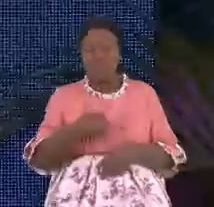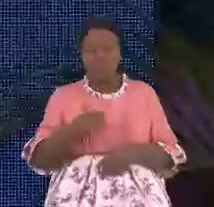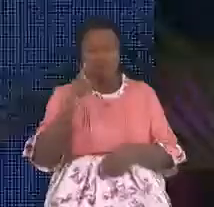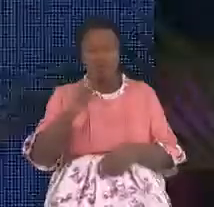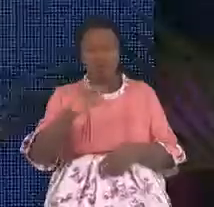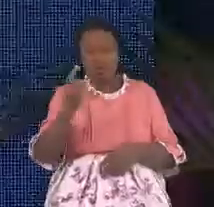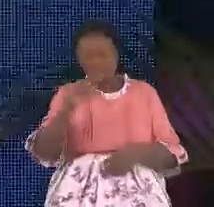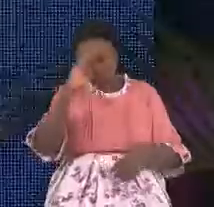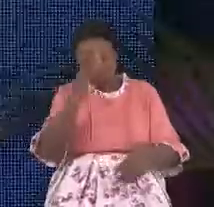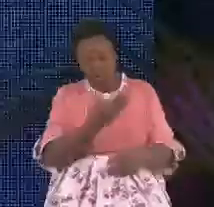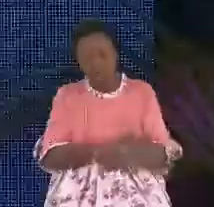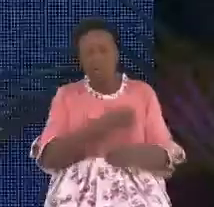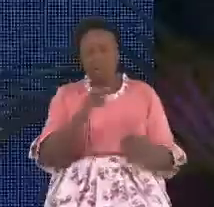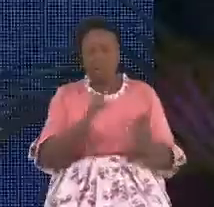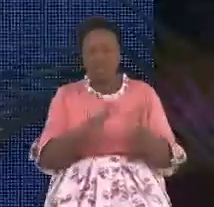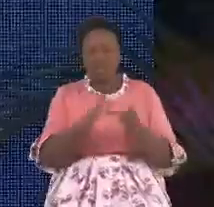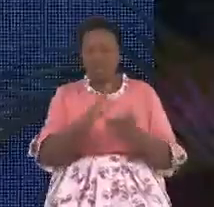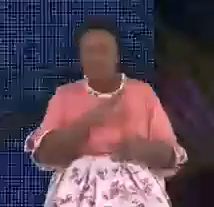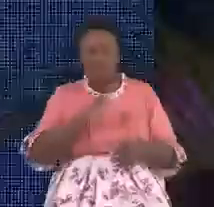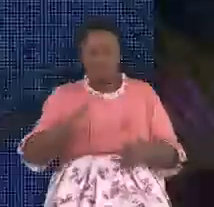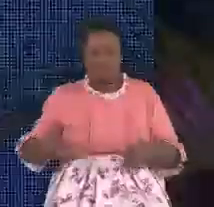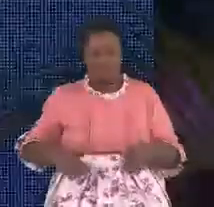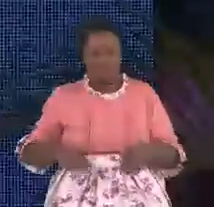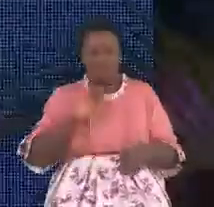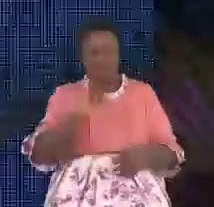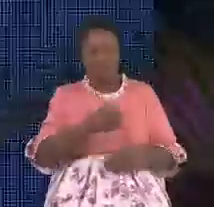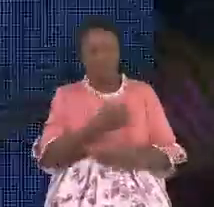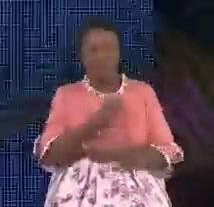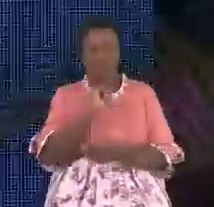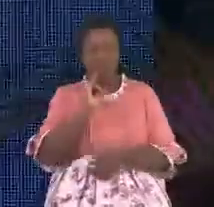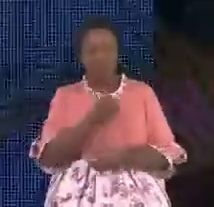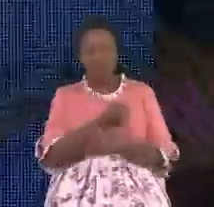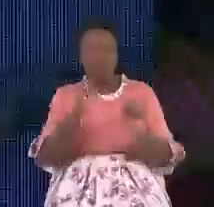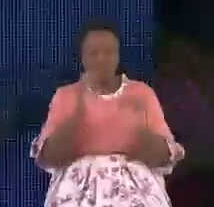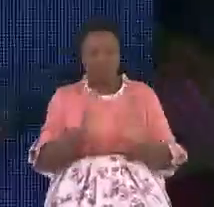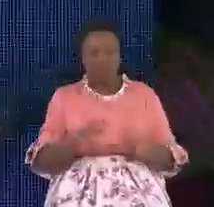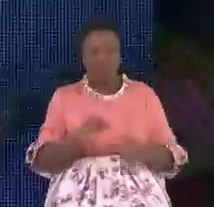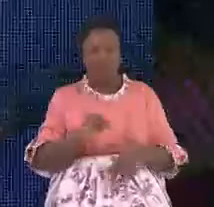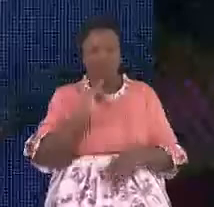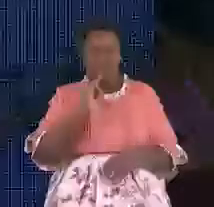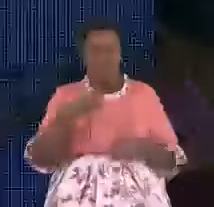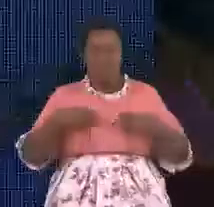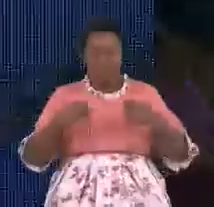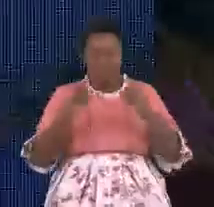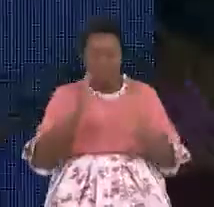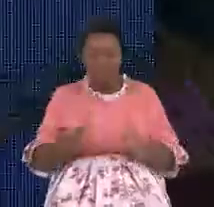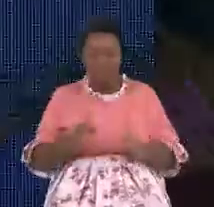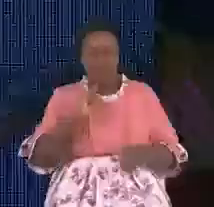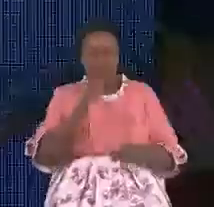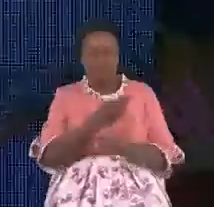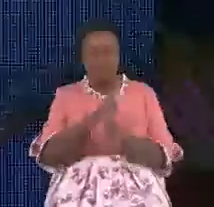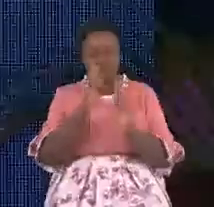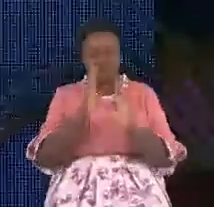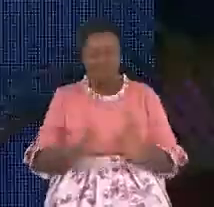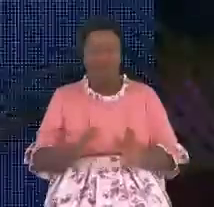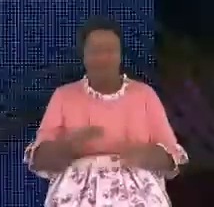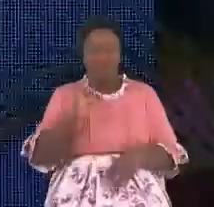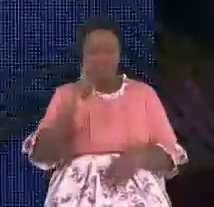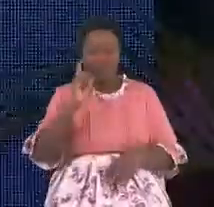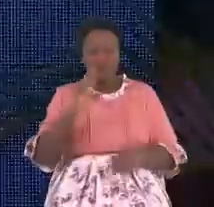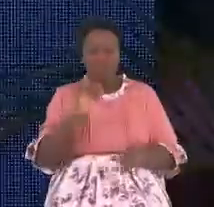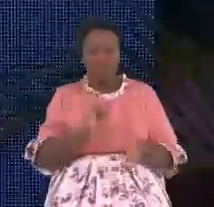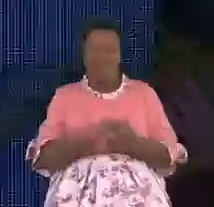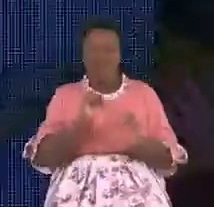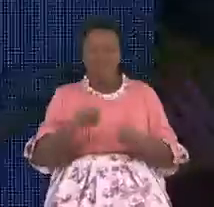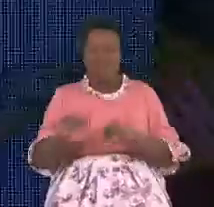Son Christ is Savior, is Healer, is Redeemer, is the one that can do